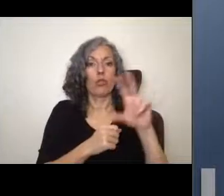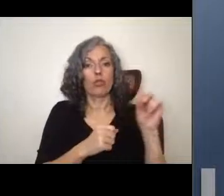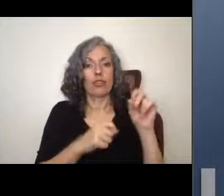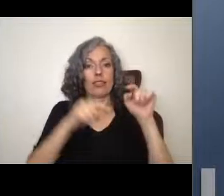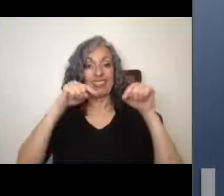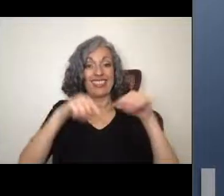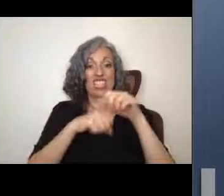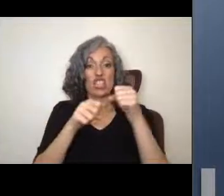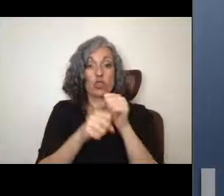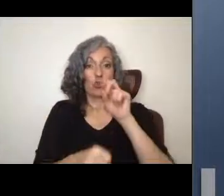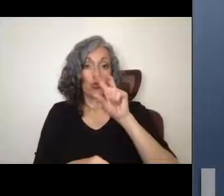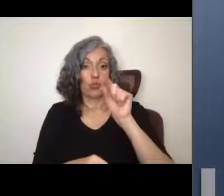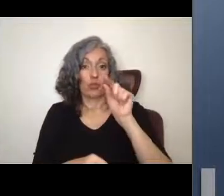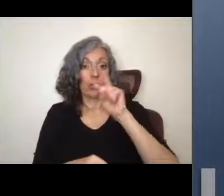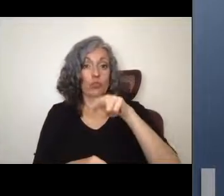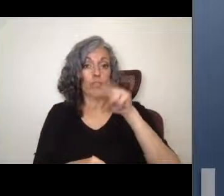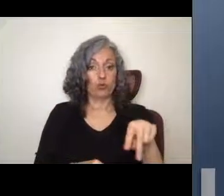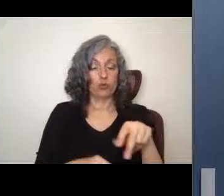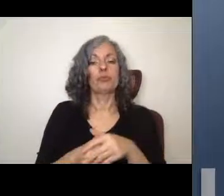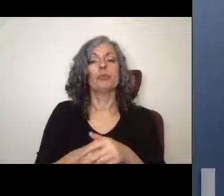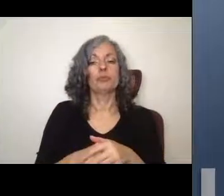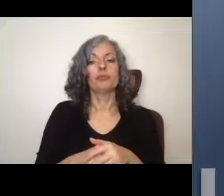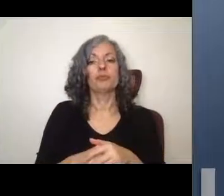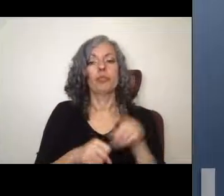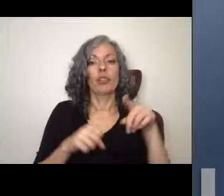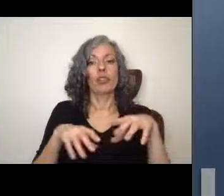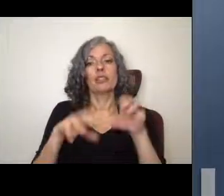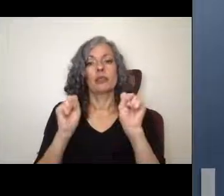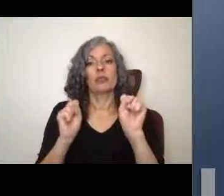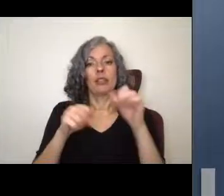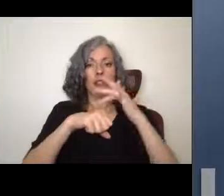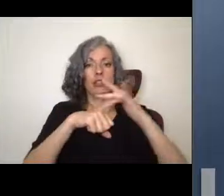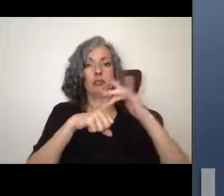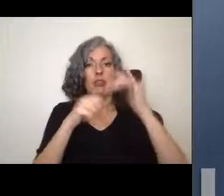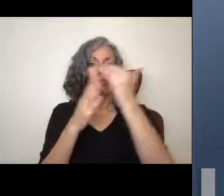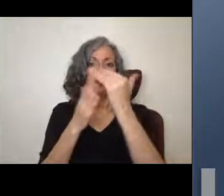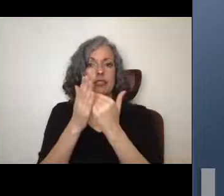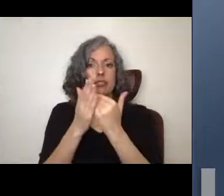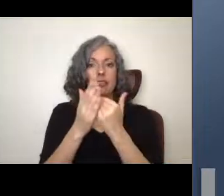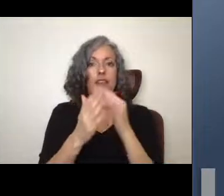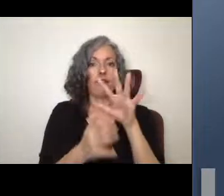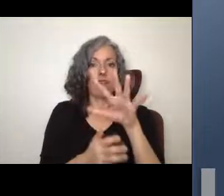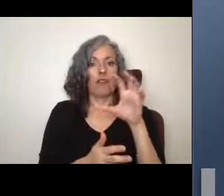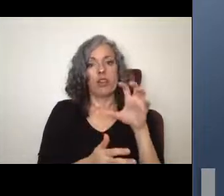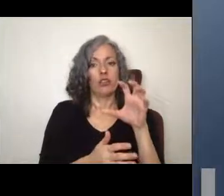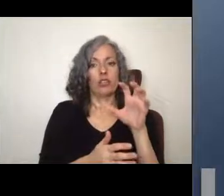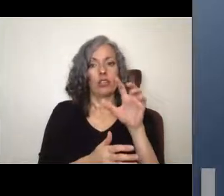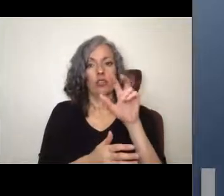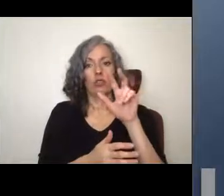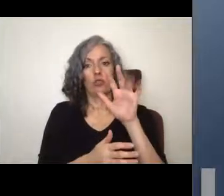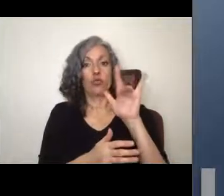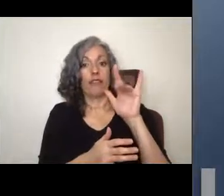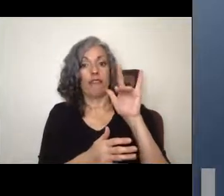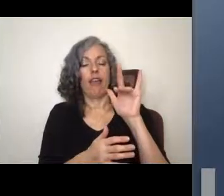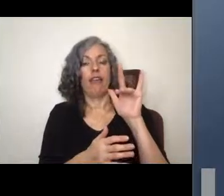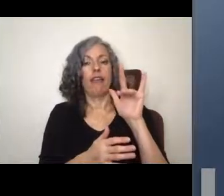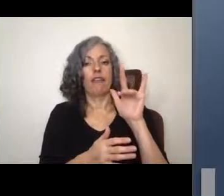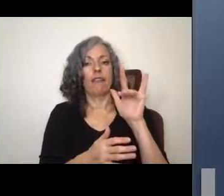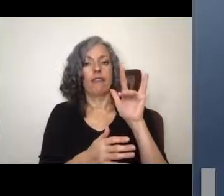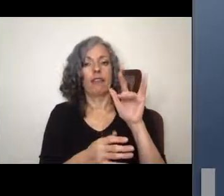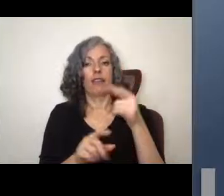August Commission meeting, the Commission adopted the initial eligibility list in which 525 of the